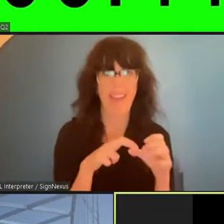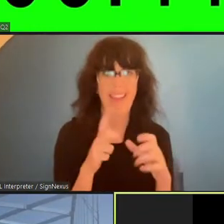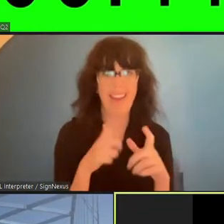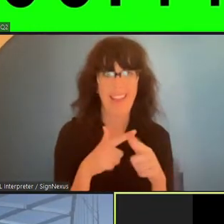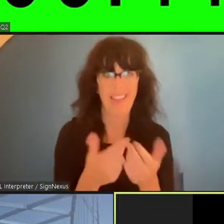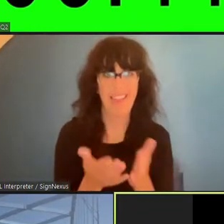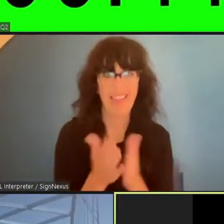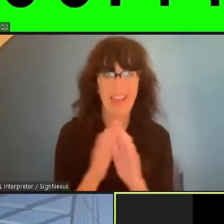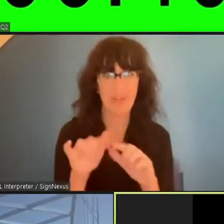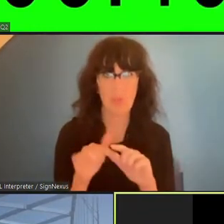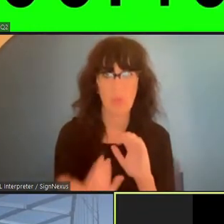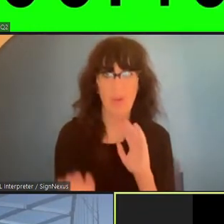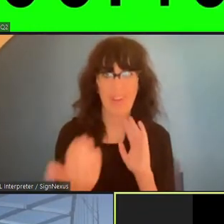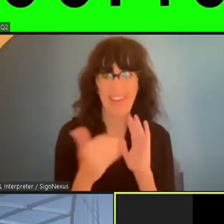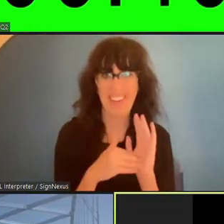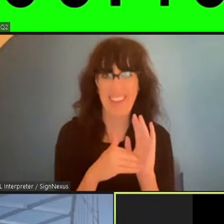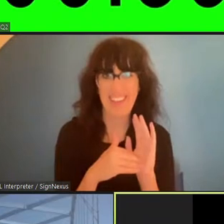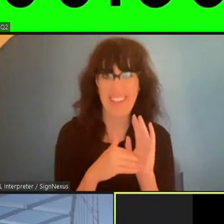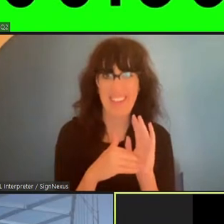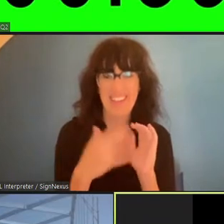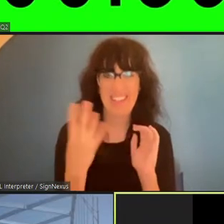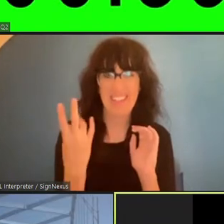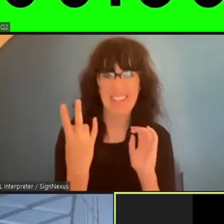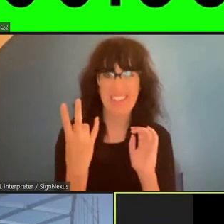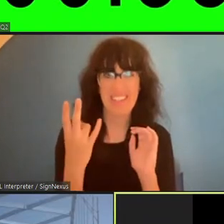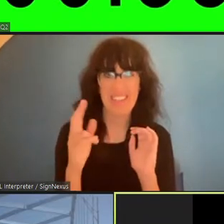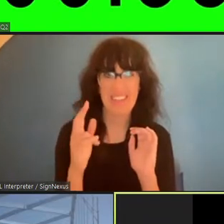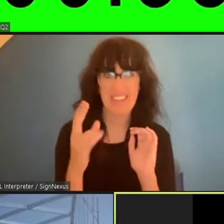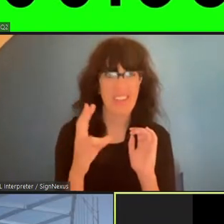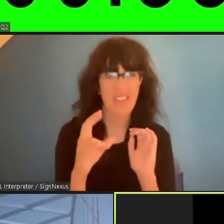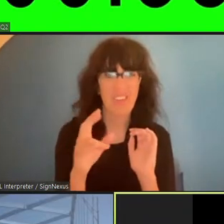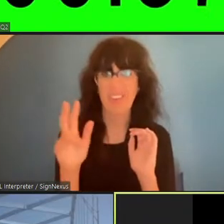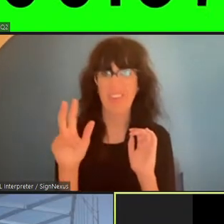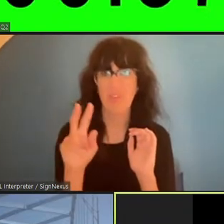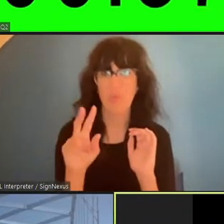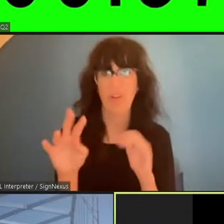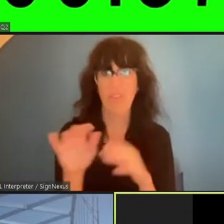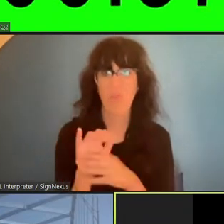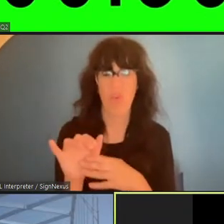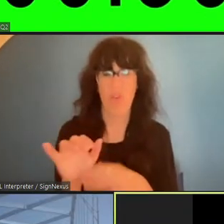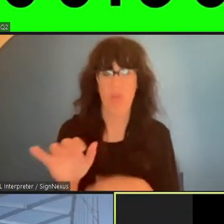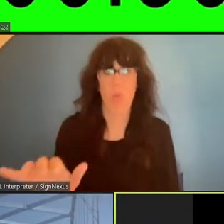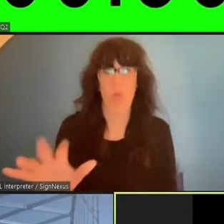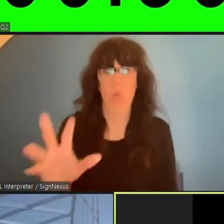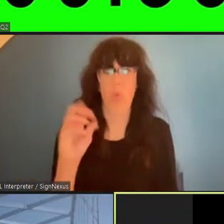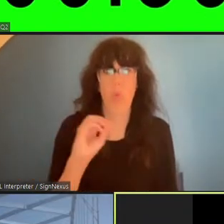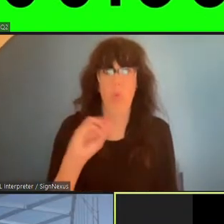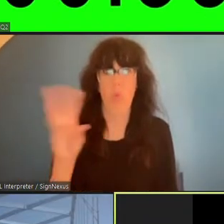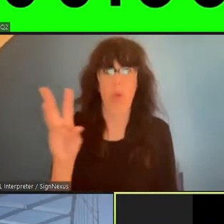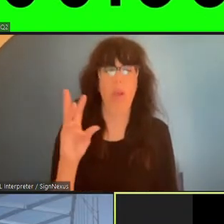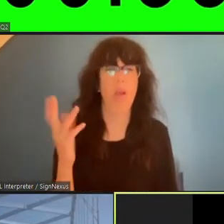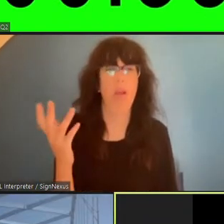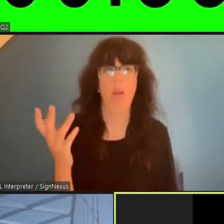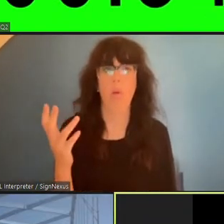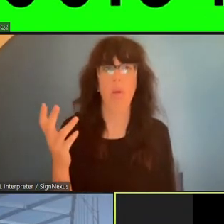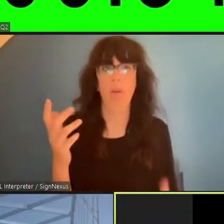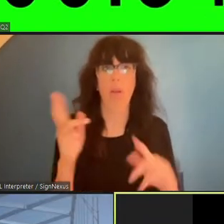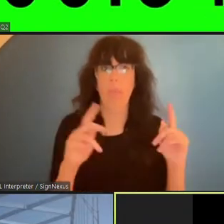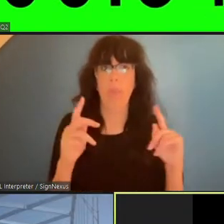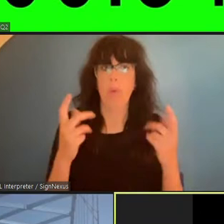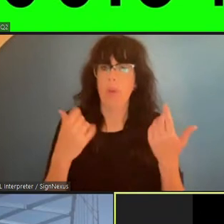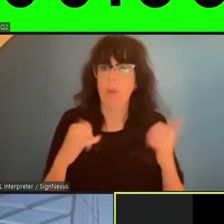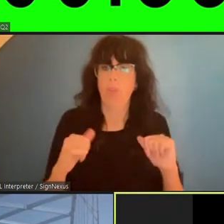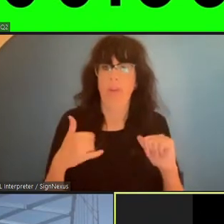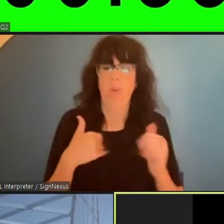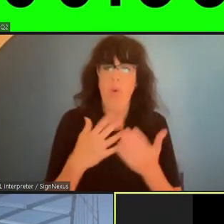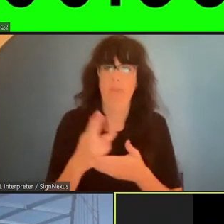is what 17 or 24 dollars that's astronomical and people are just simply trying to have an honest living and